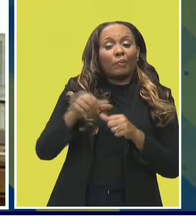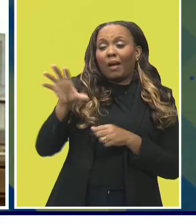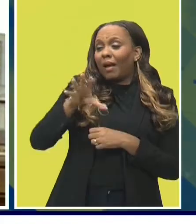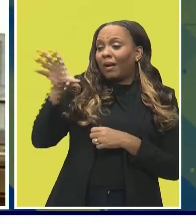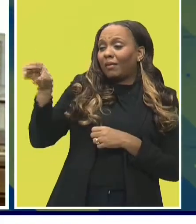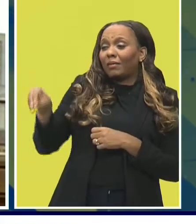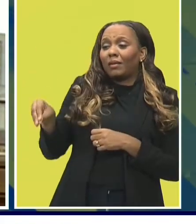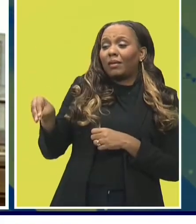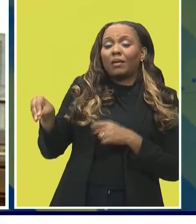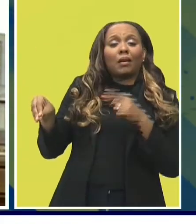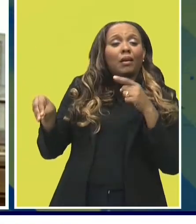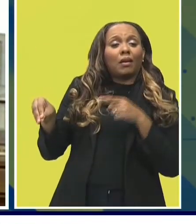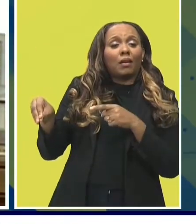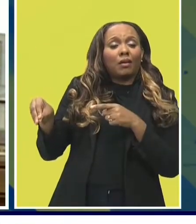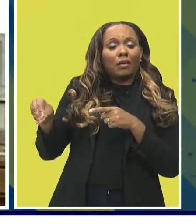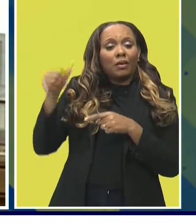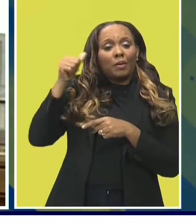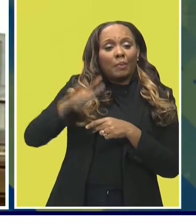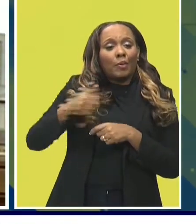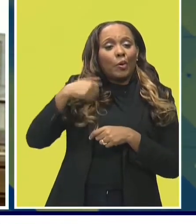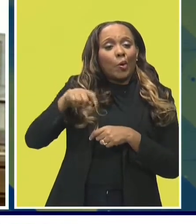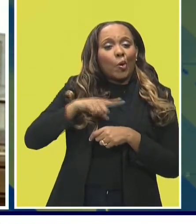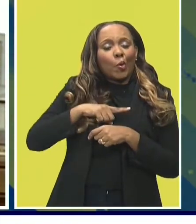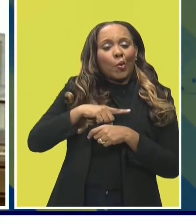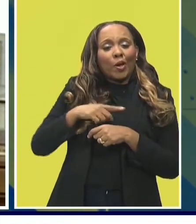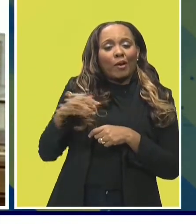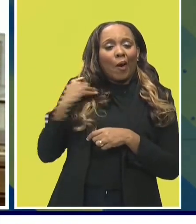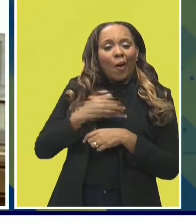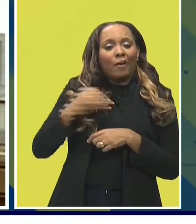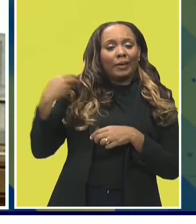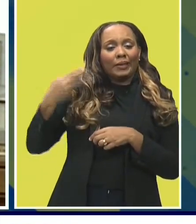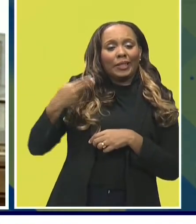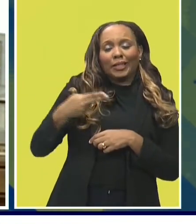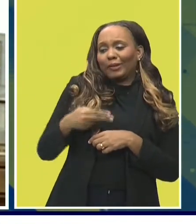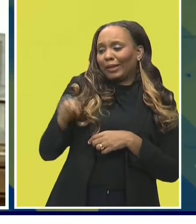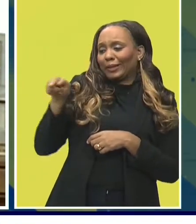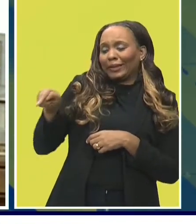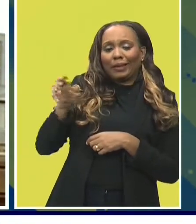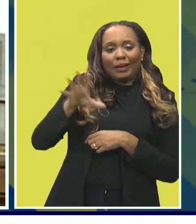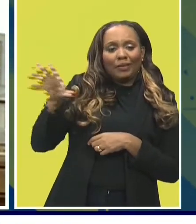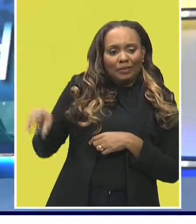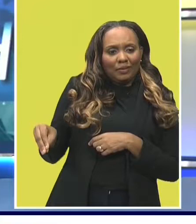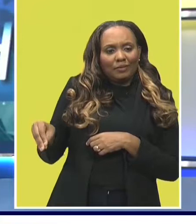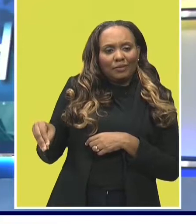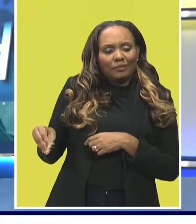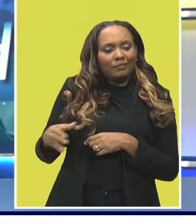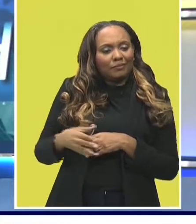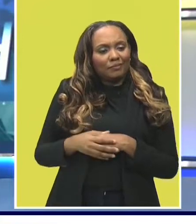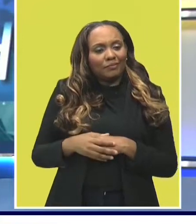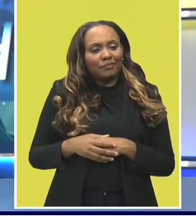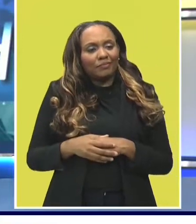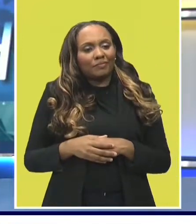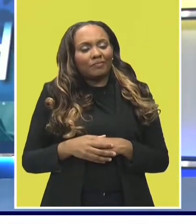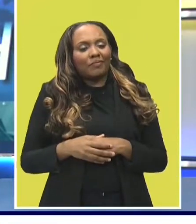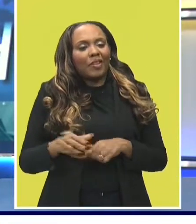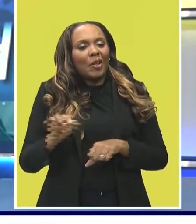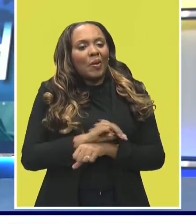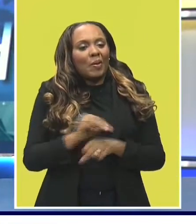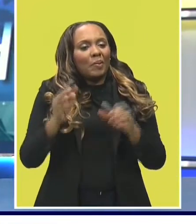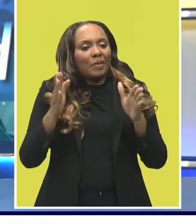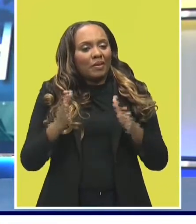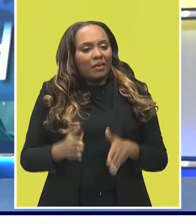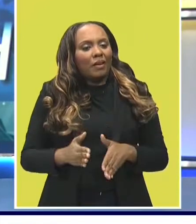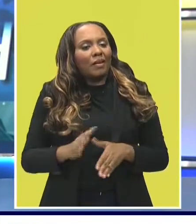with a new eye of opportunity, sir. A new eye of kinship. Meanwhile, Minister in the